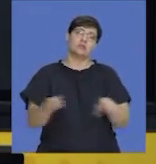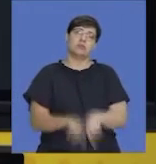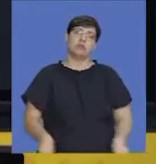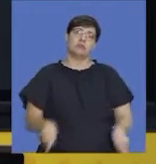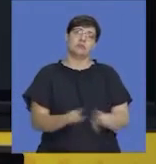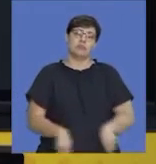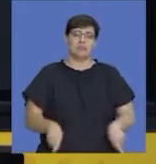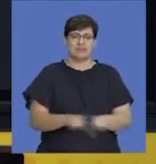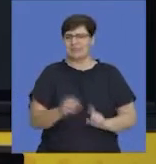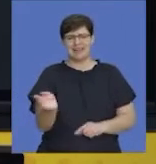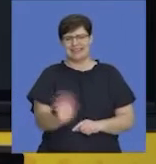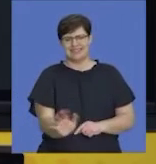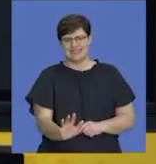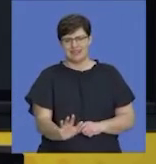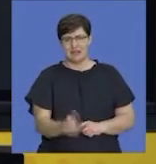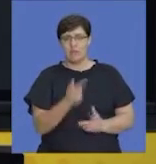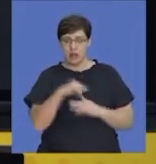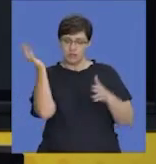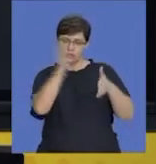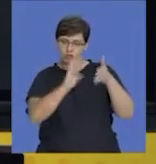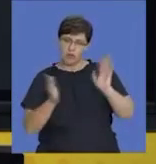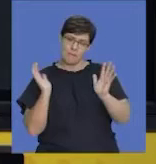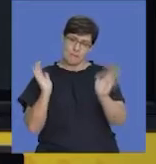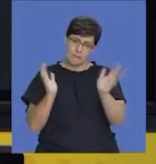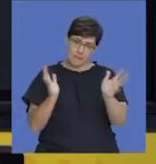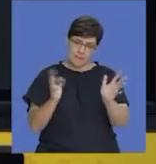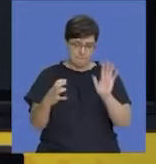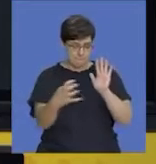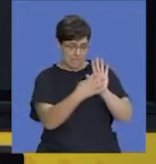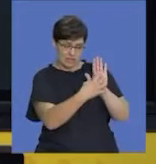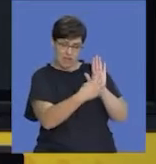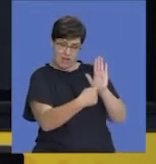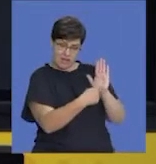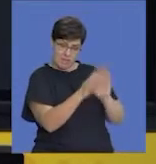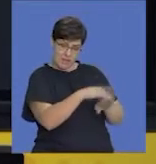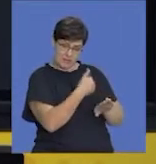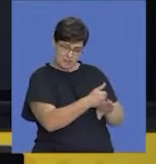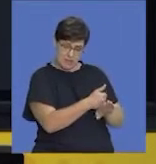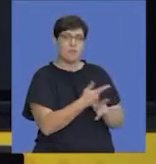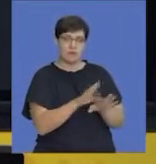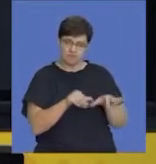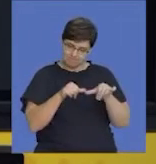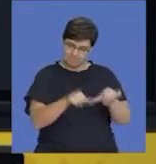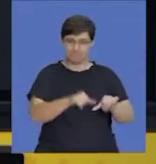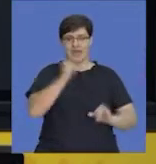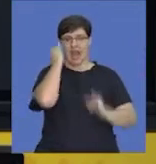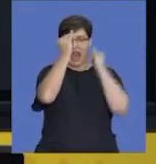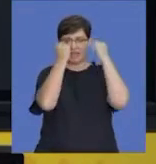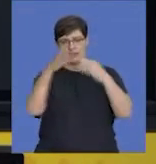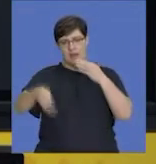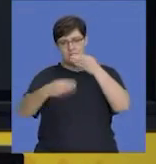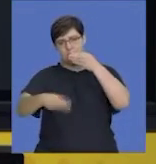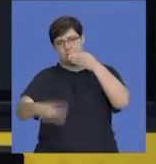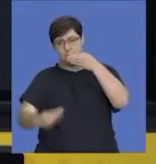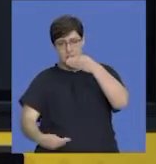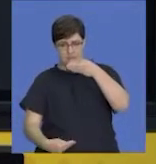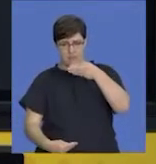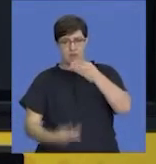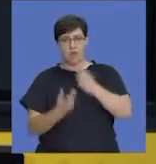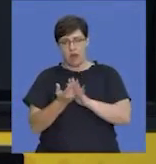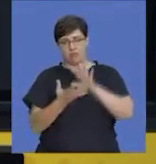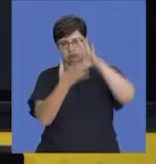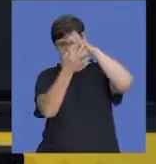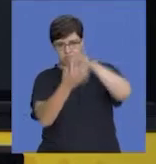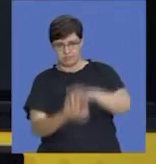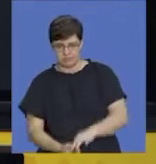ideas. We should ensure that if we are telling a story based on a picture, we are able to maintain different ideas in our different paragraphs that